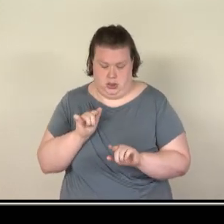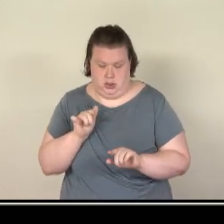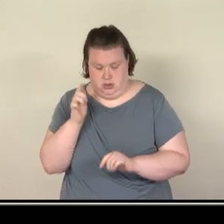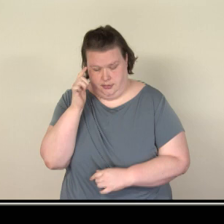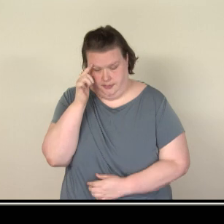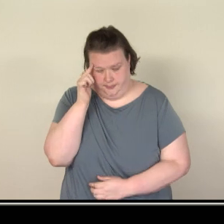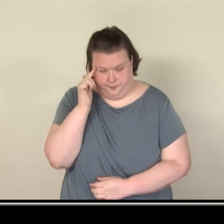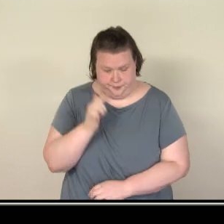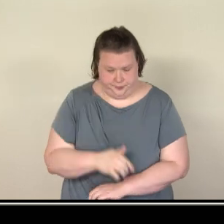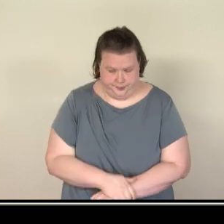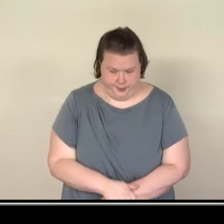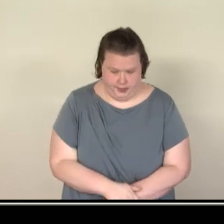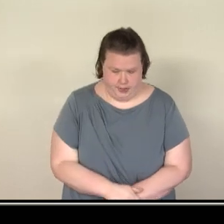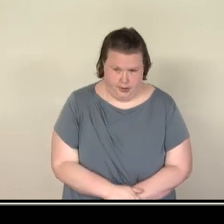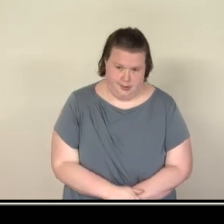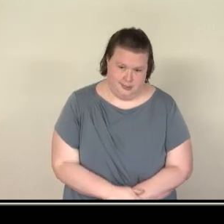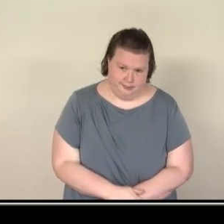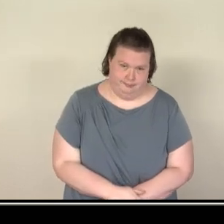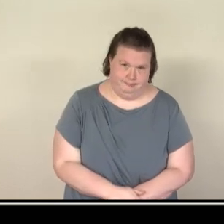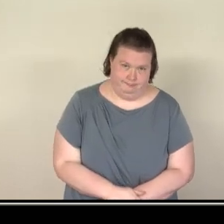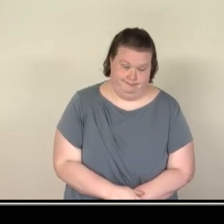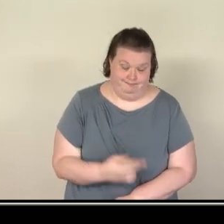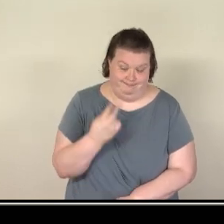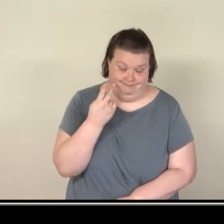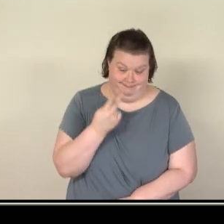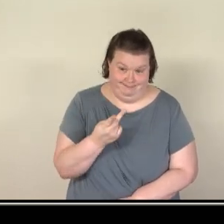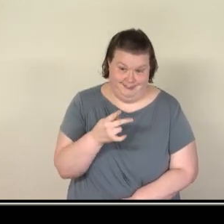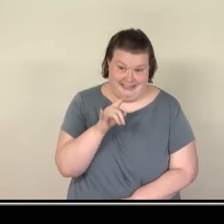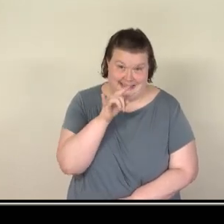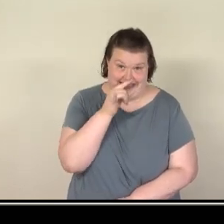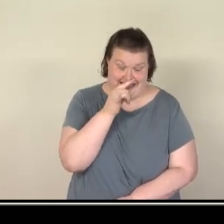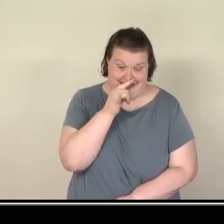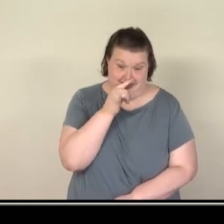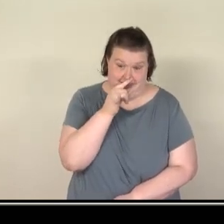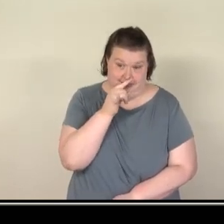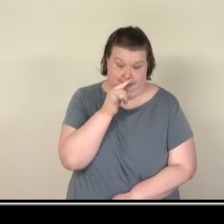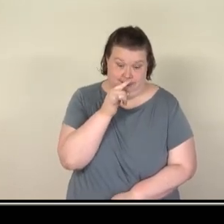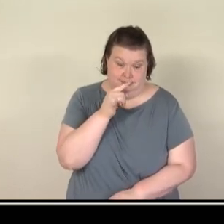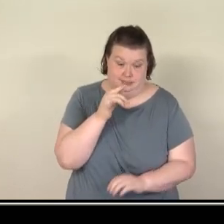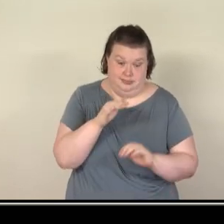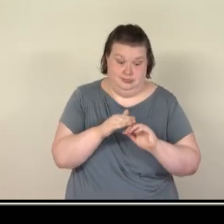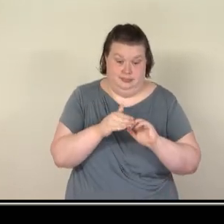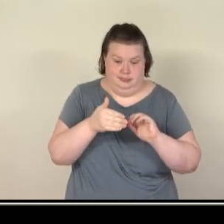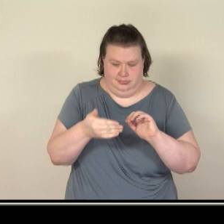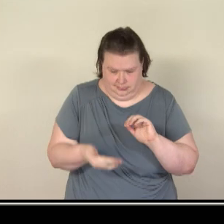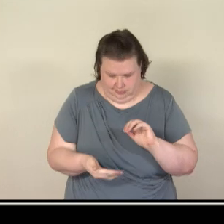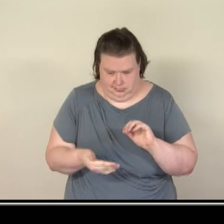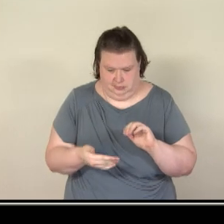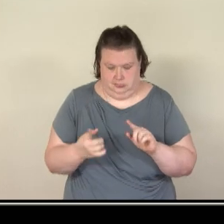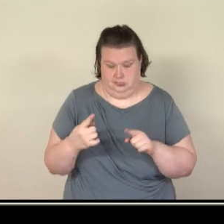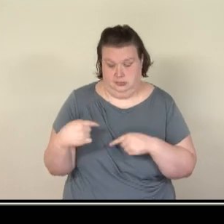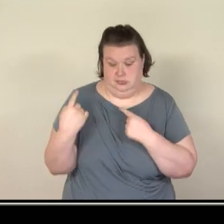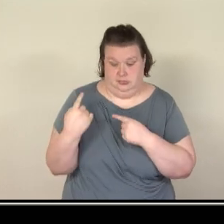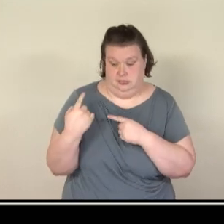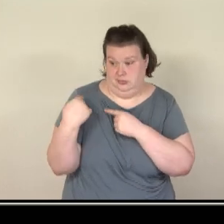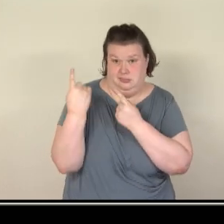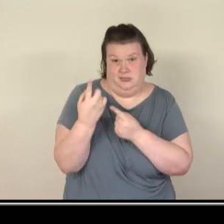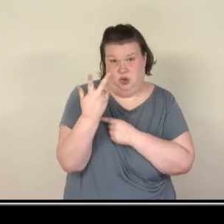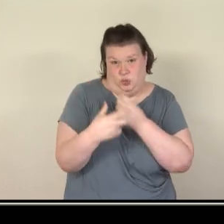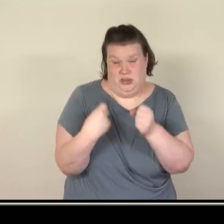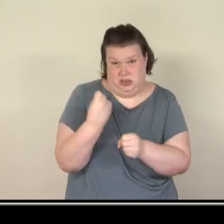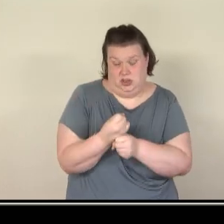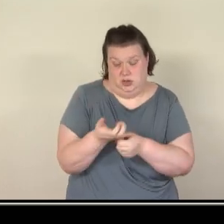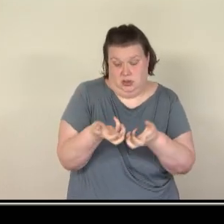been. We are losing kids, as I said. We've lost about 1,000 kids over the last 3